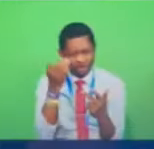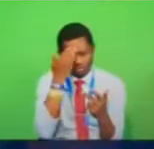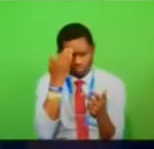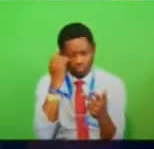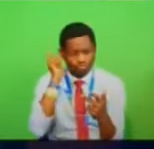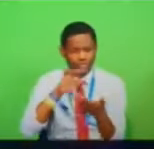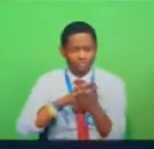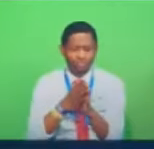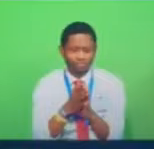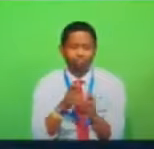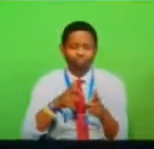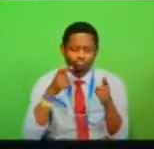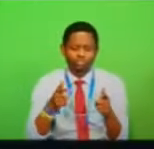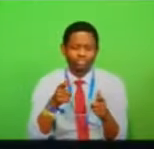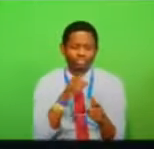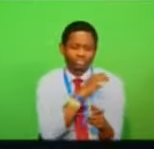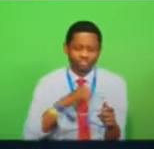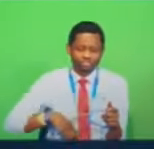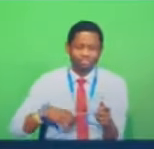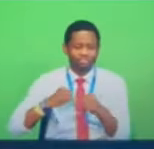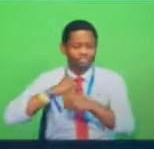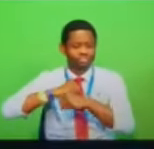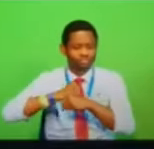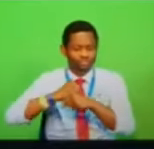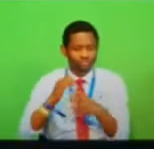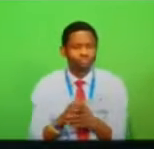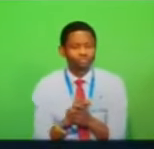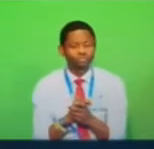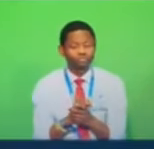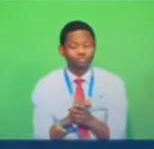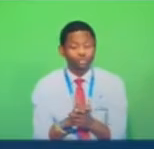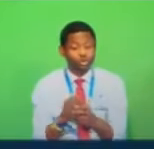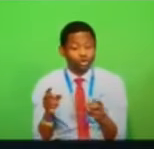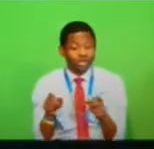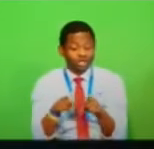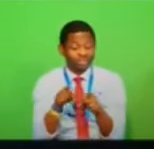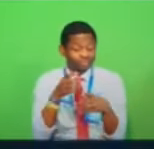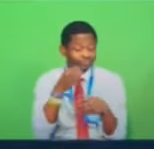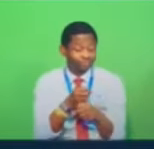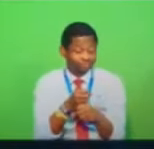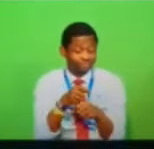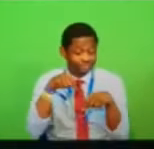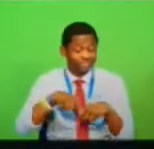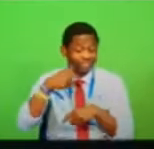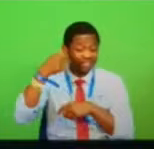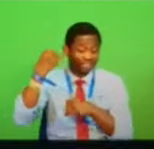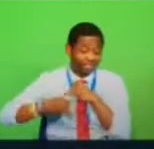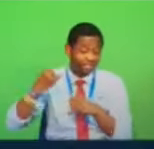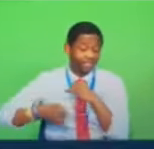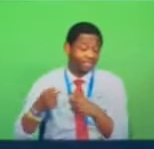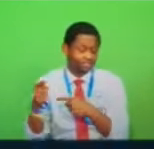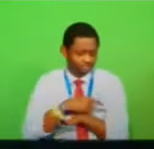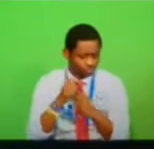Christian apologetics. And so in these last days, as I wrap up, we can reach people in thousands